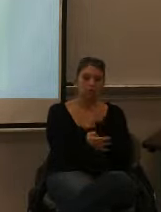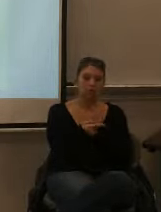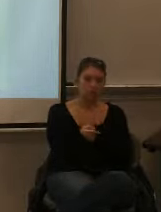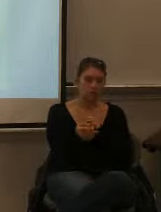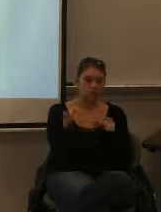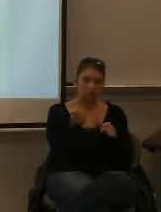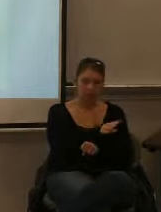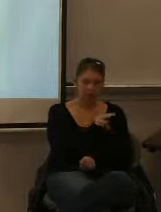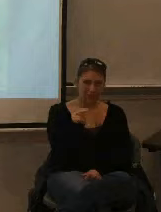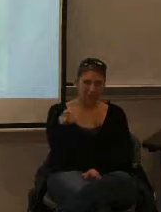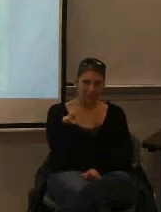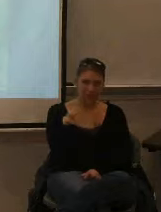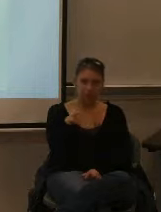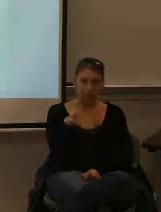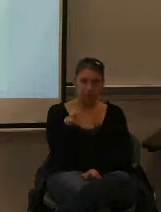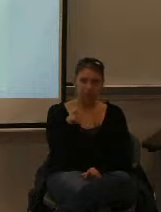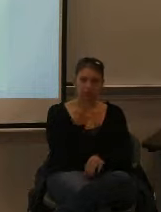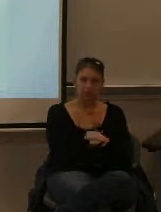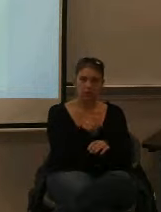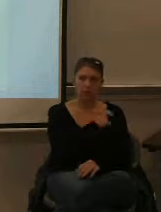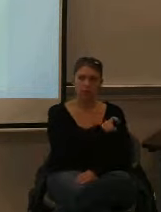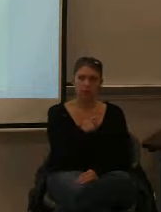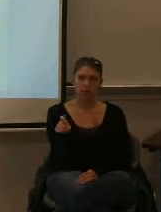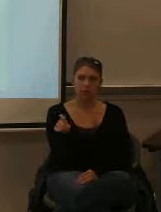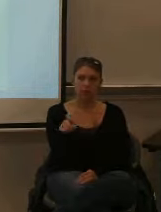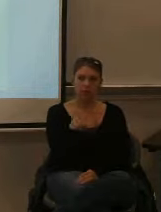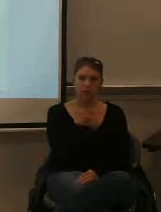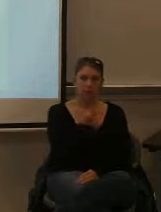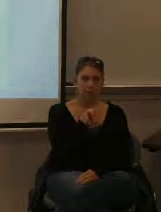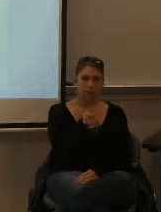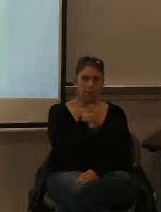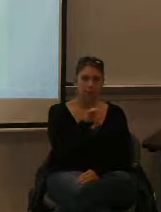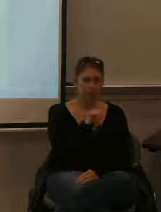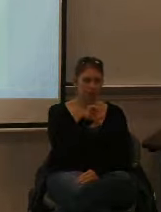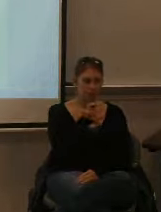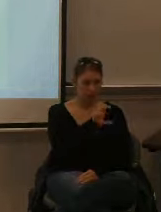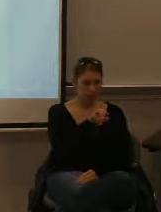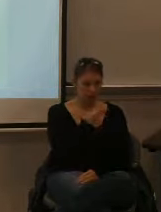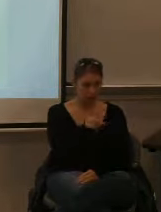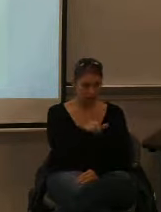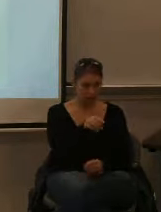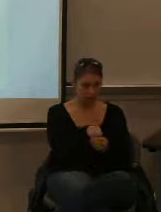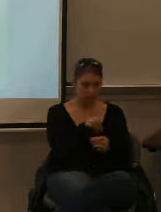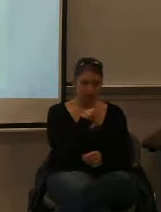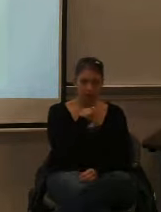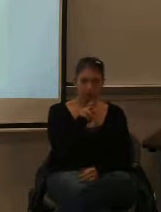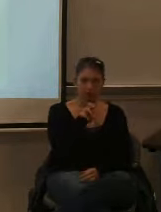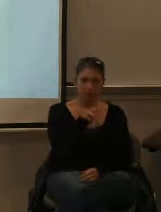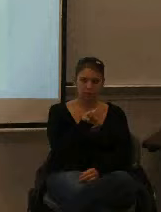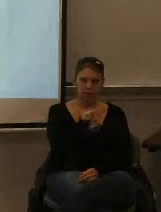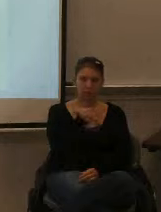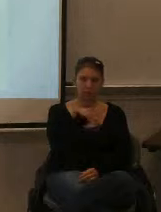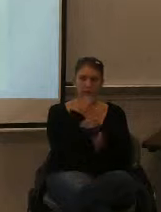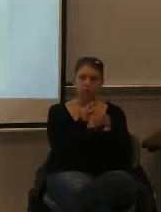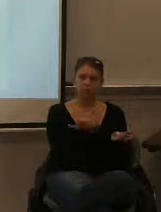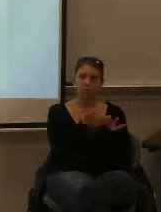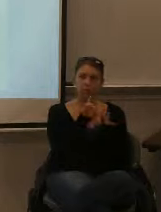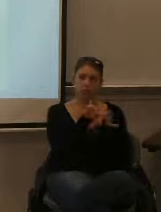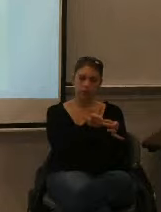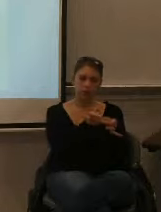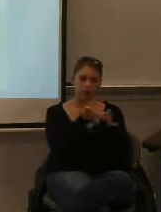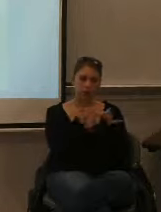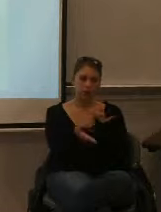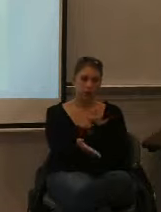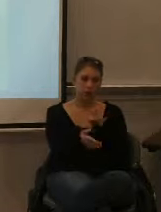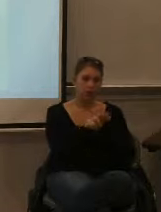total nitrogen on the x-axis and benthic chlorophyll in streams. And you can see that there's a significant relationship